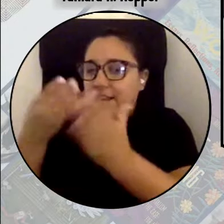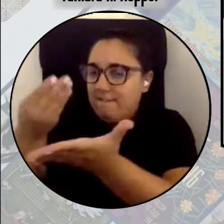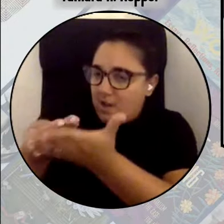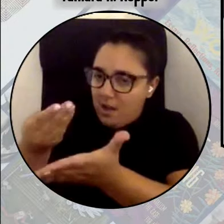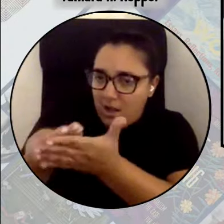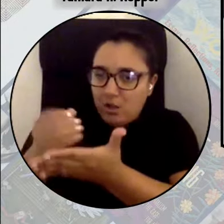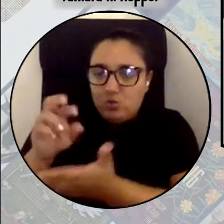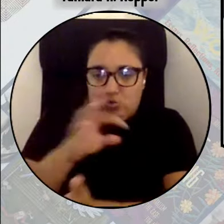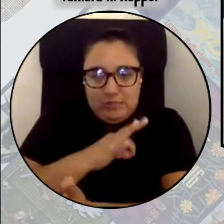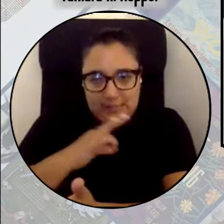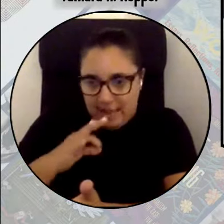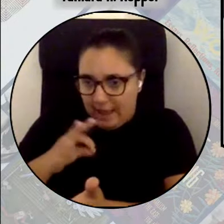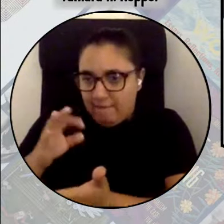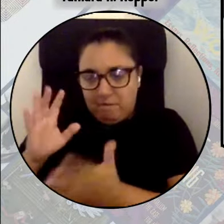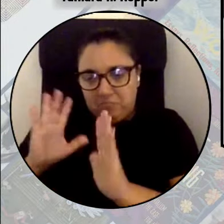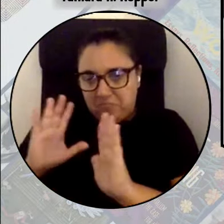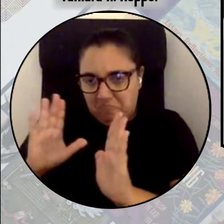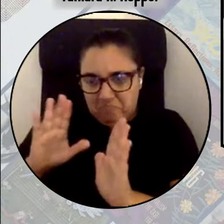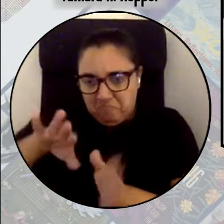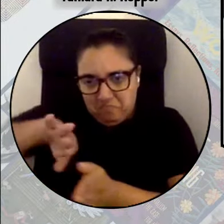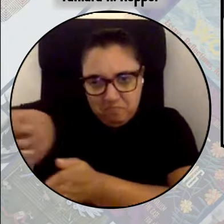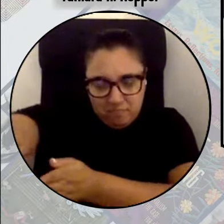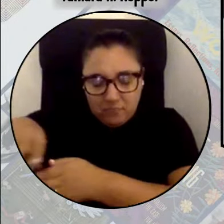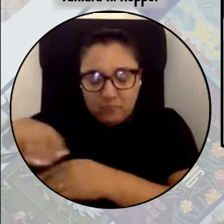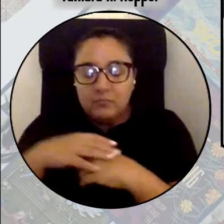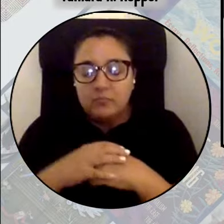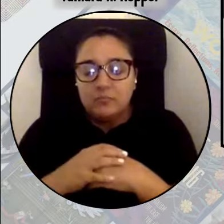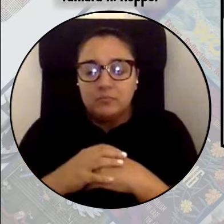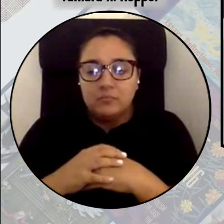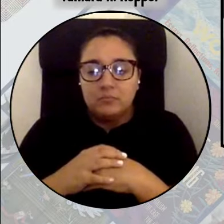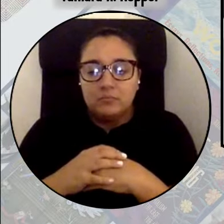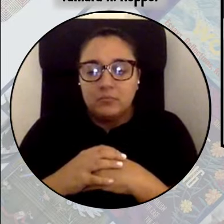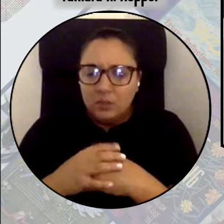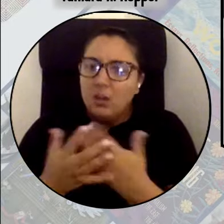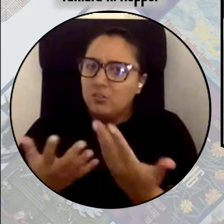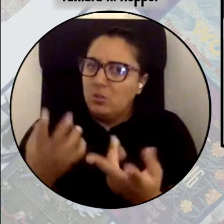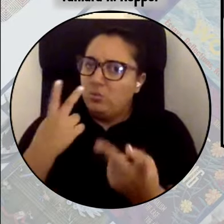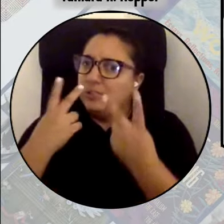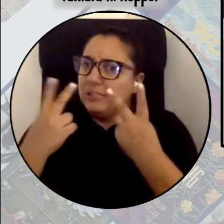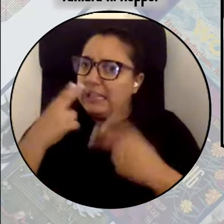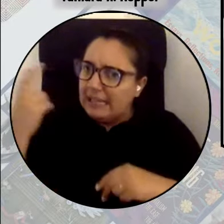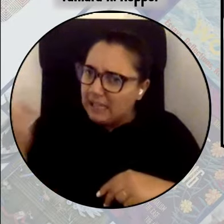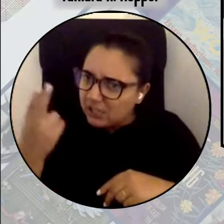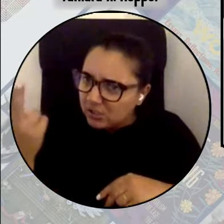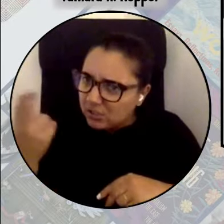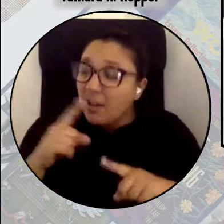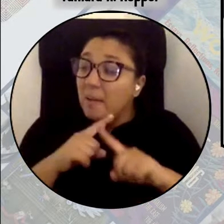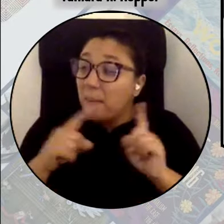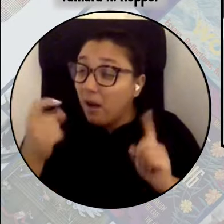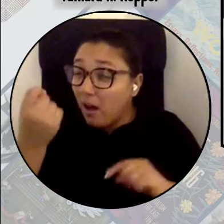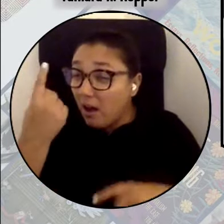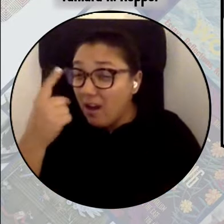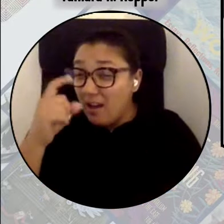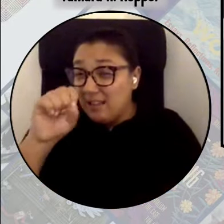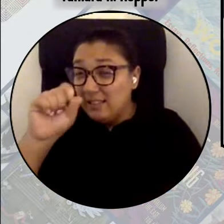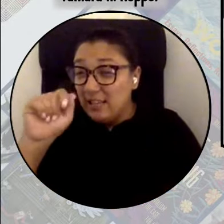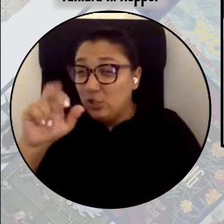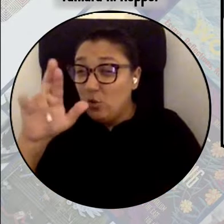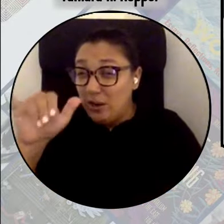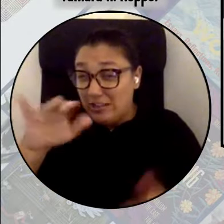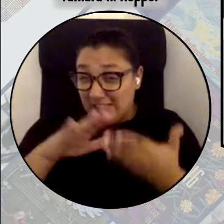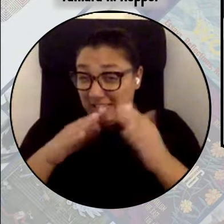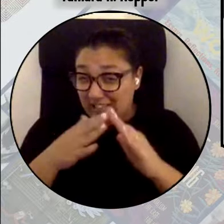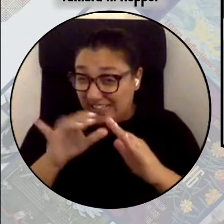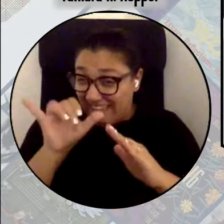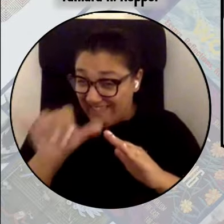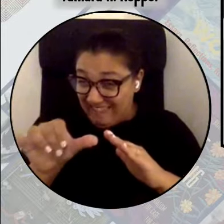you know, kind of a long history of some of this, but what we want to remember is sanctuary cities in this